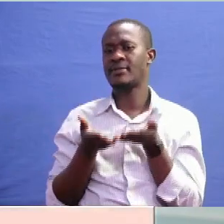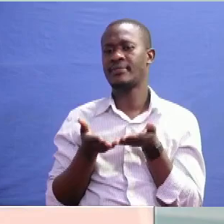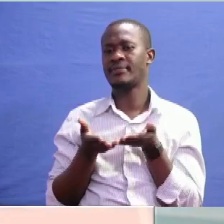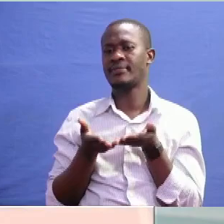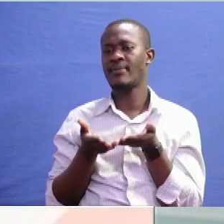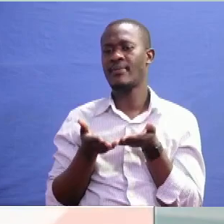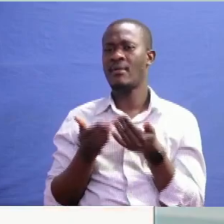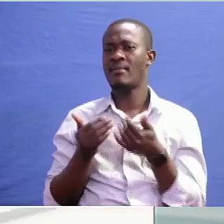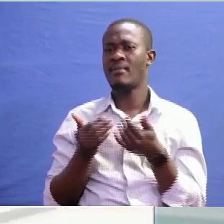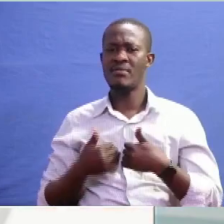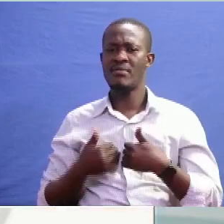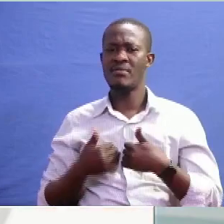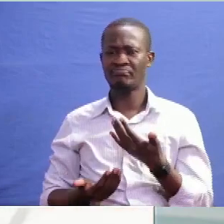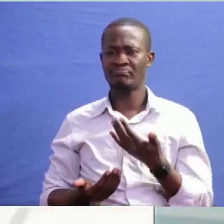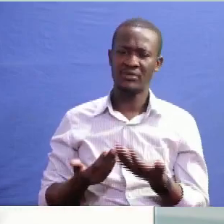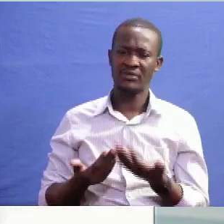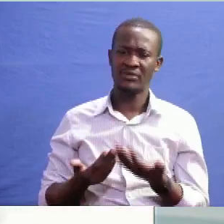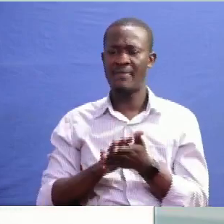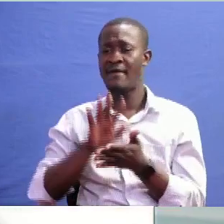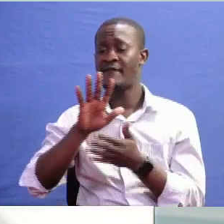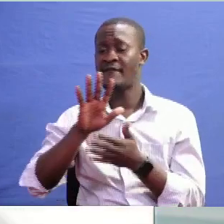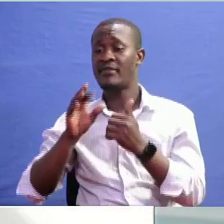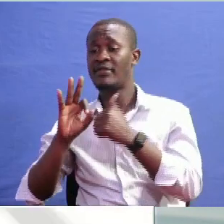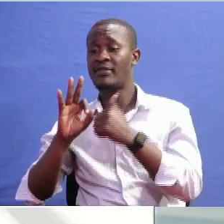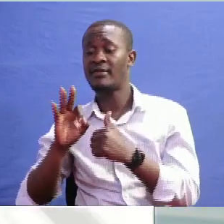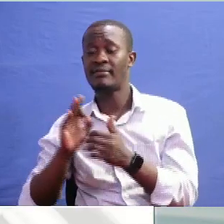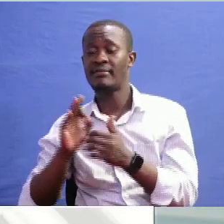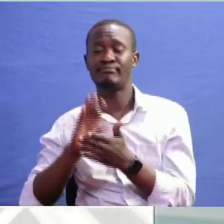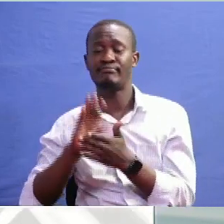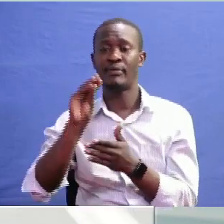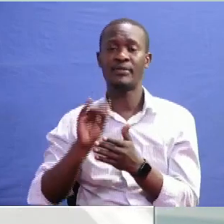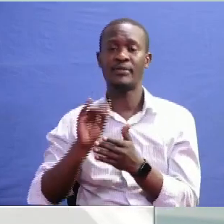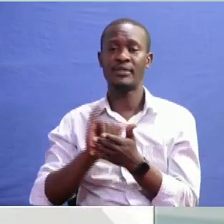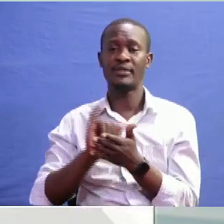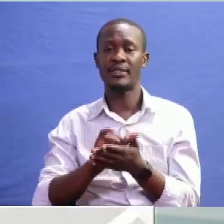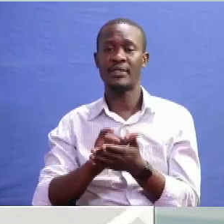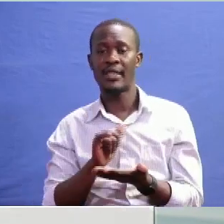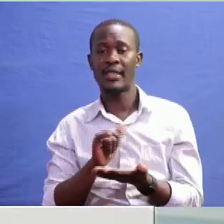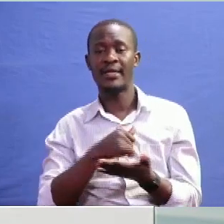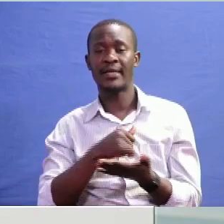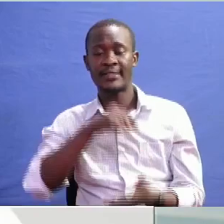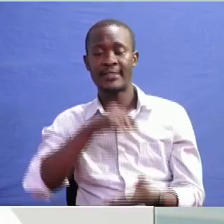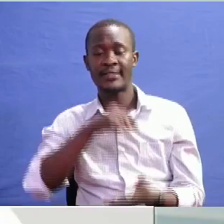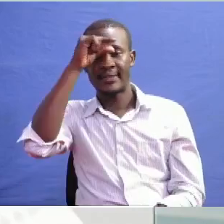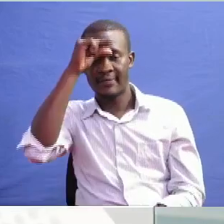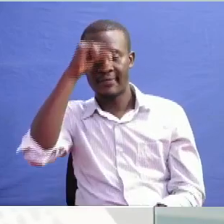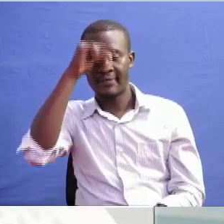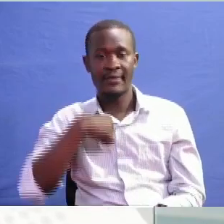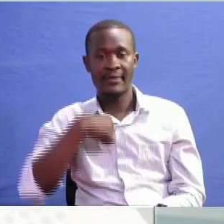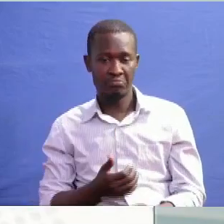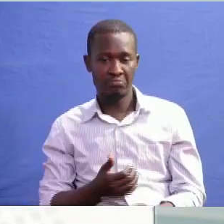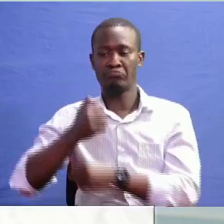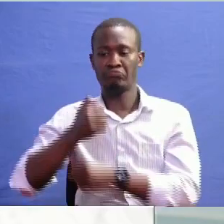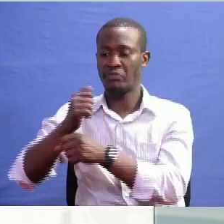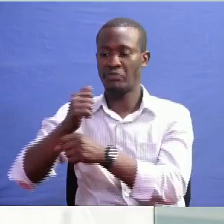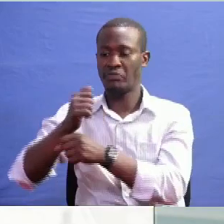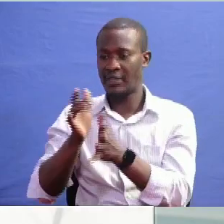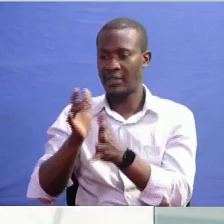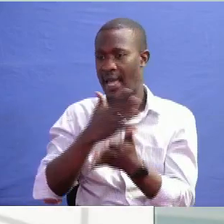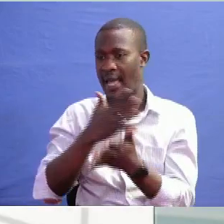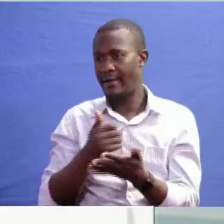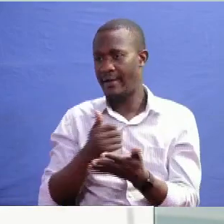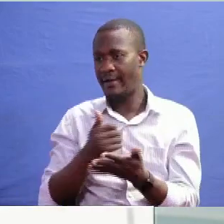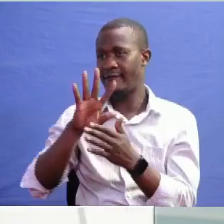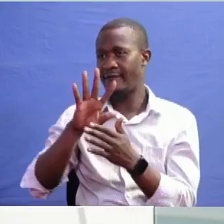will be constituted by 53%. That is the government, scholarship, and 40% that